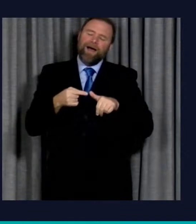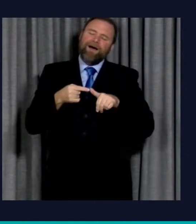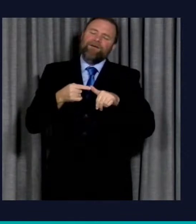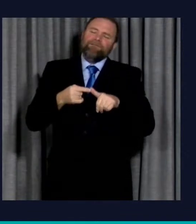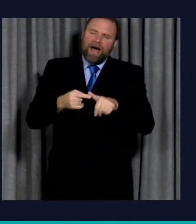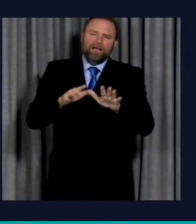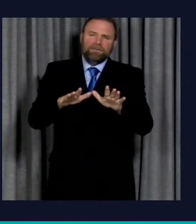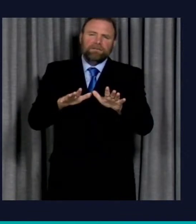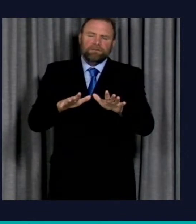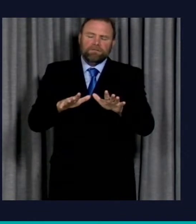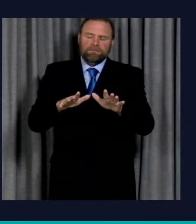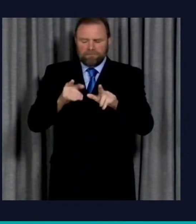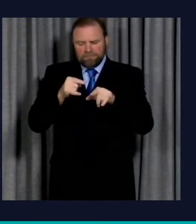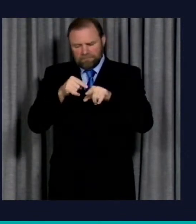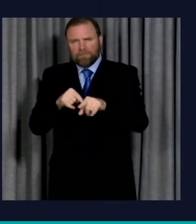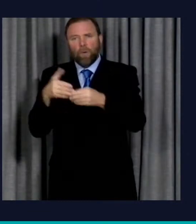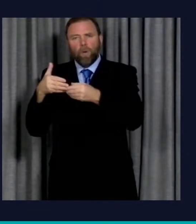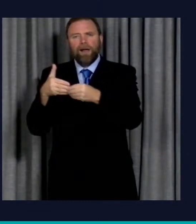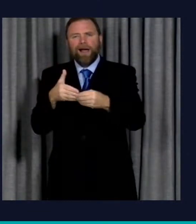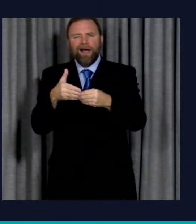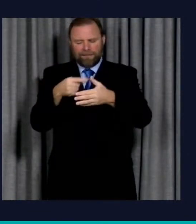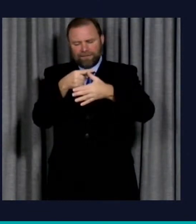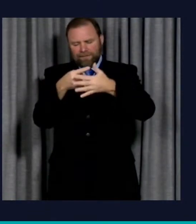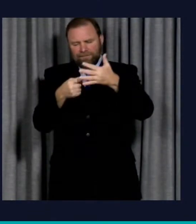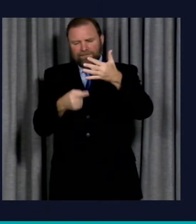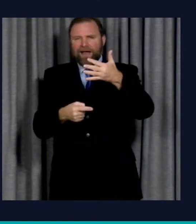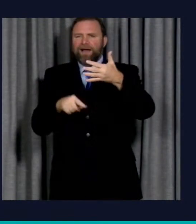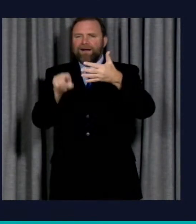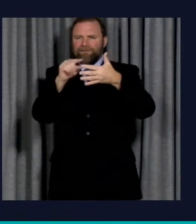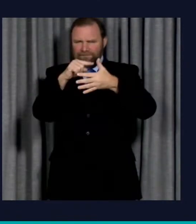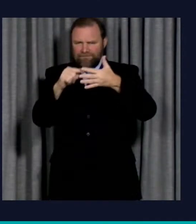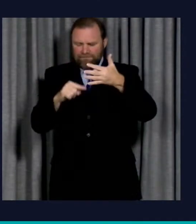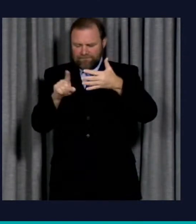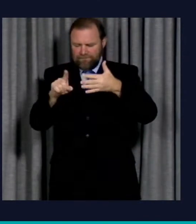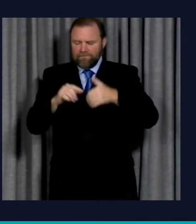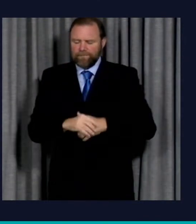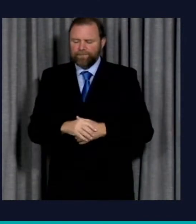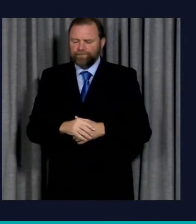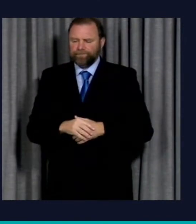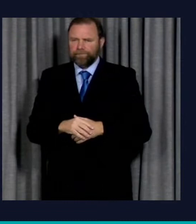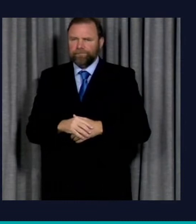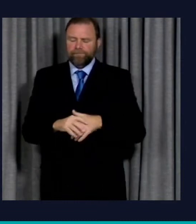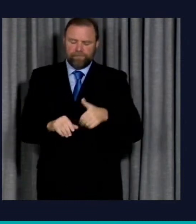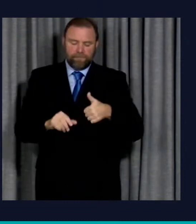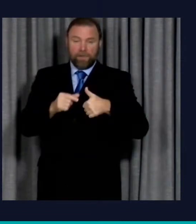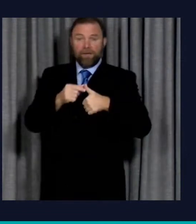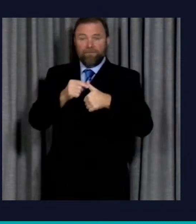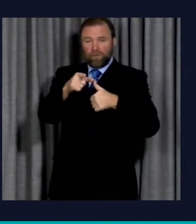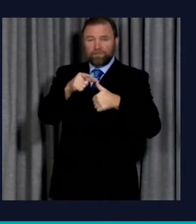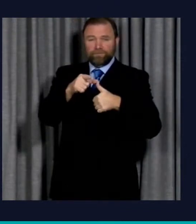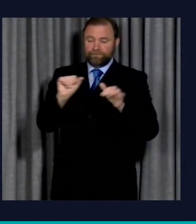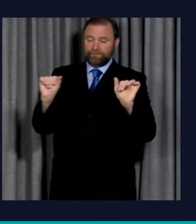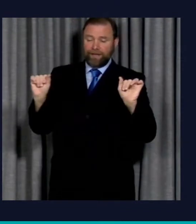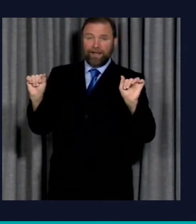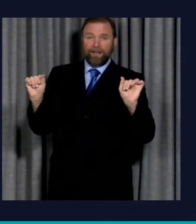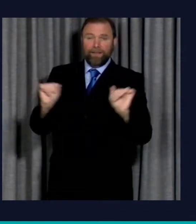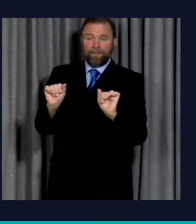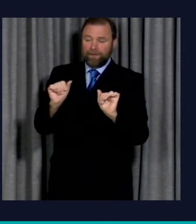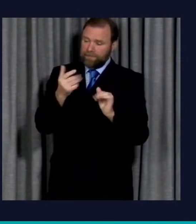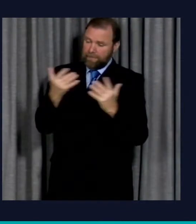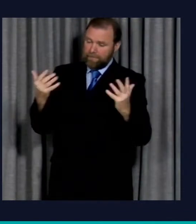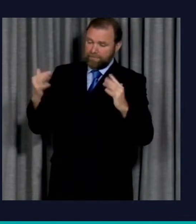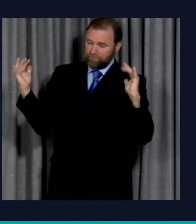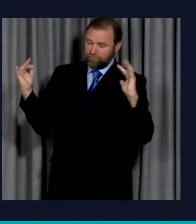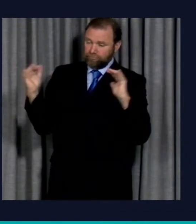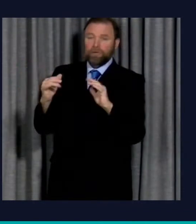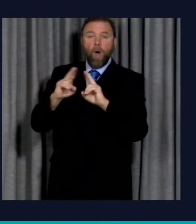that everybody follows 5 simple measures. First of all, limit the number of people visiting your